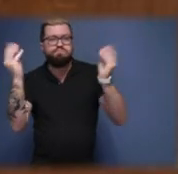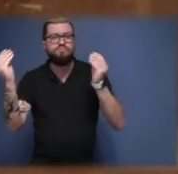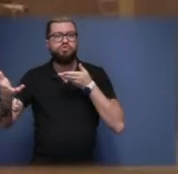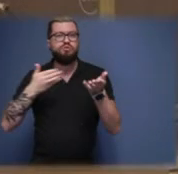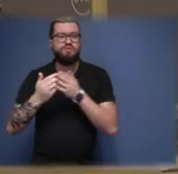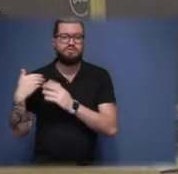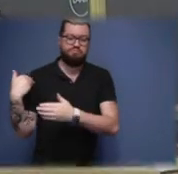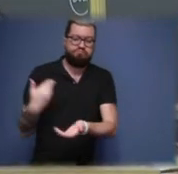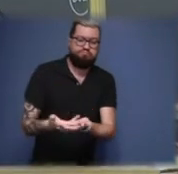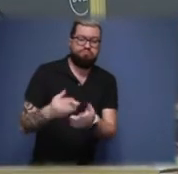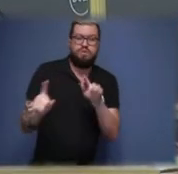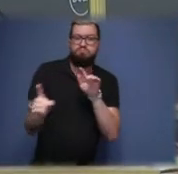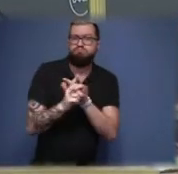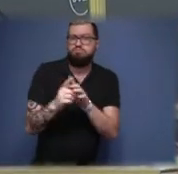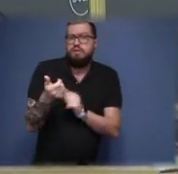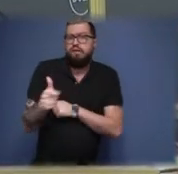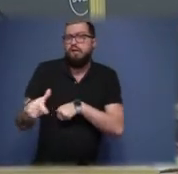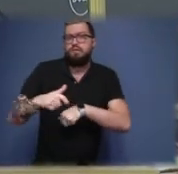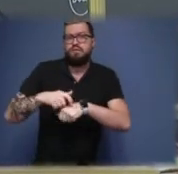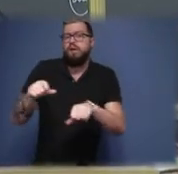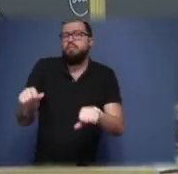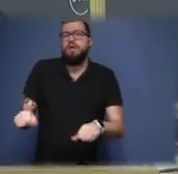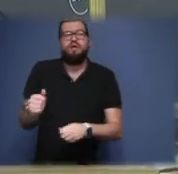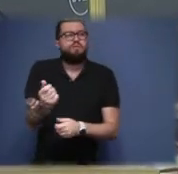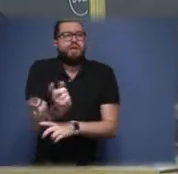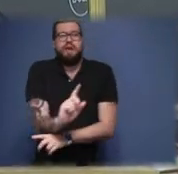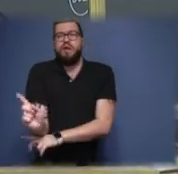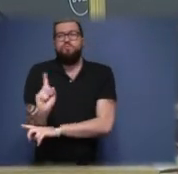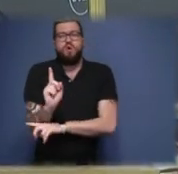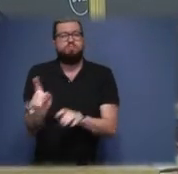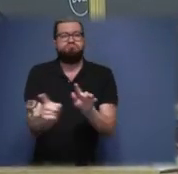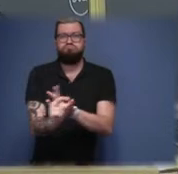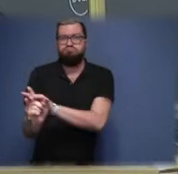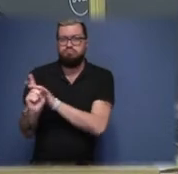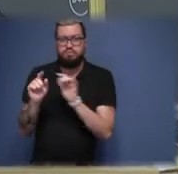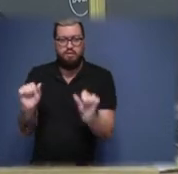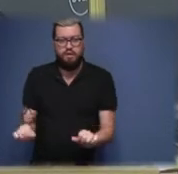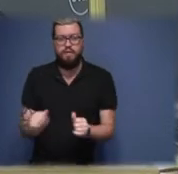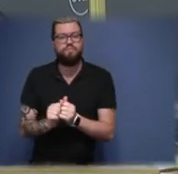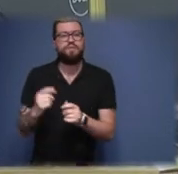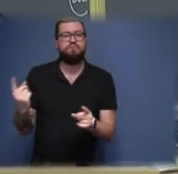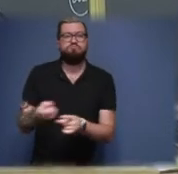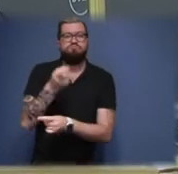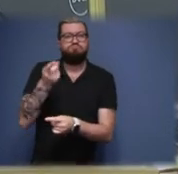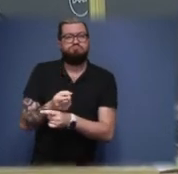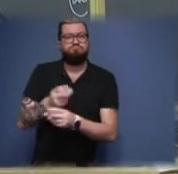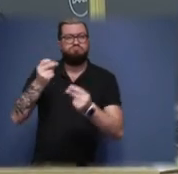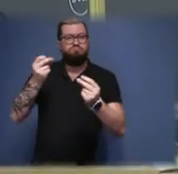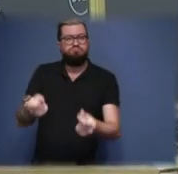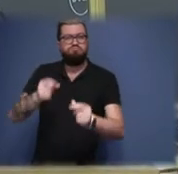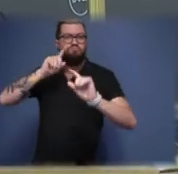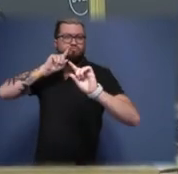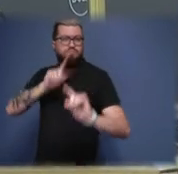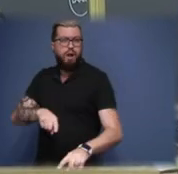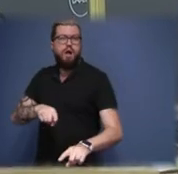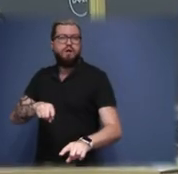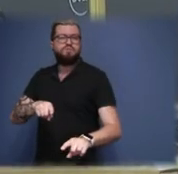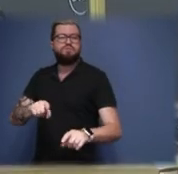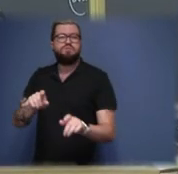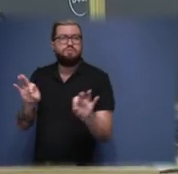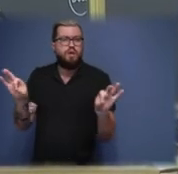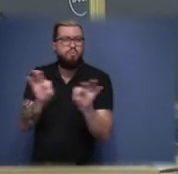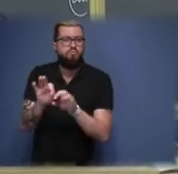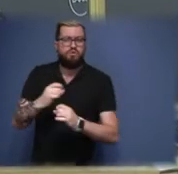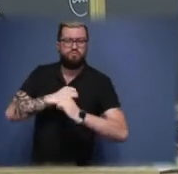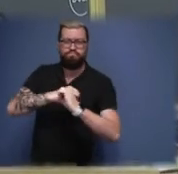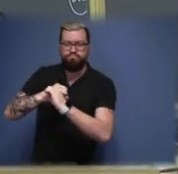can occur at any time and in any location, and the prompt response of first responders is critical to the protection of